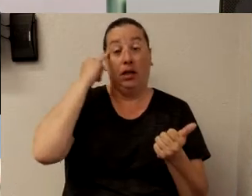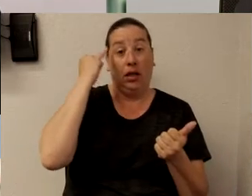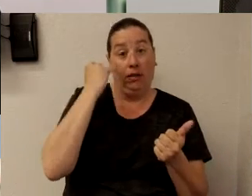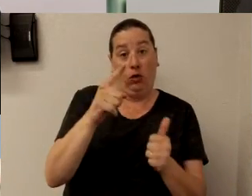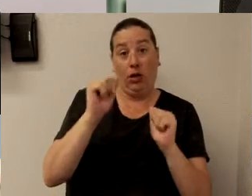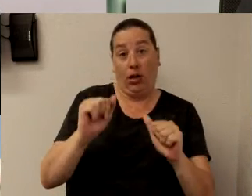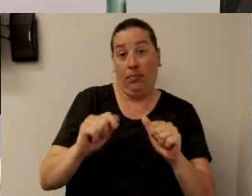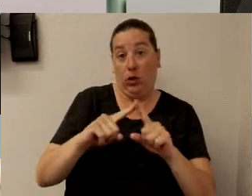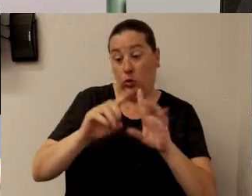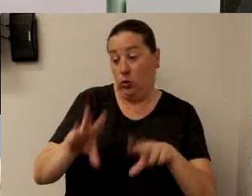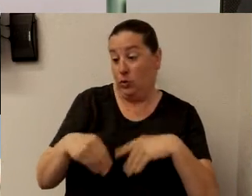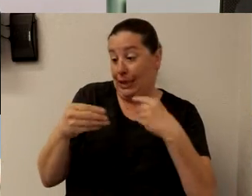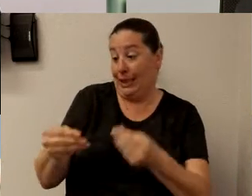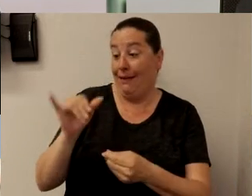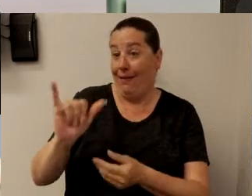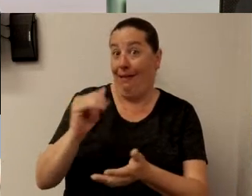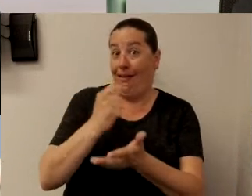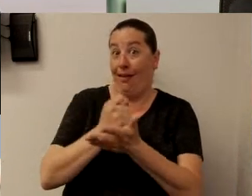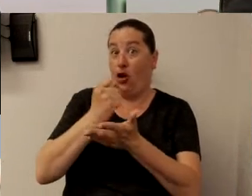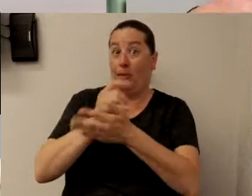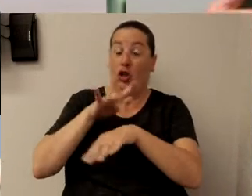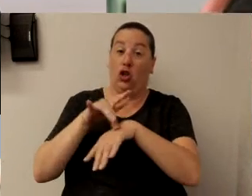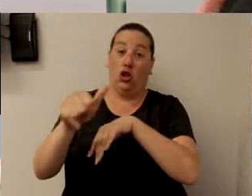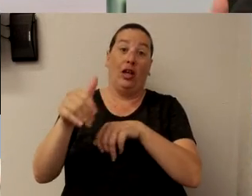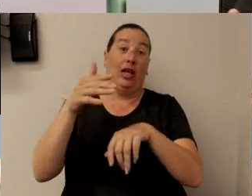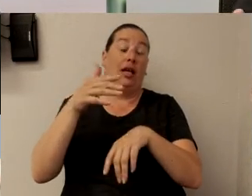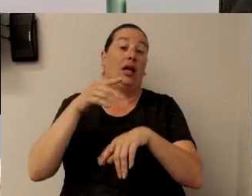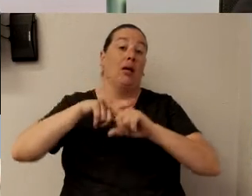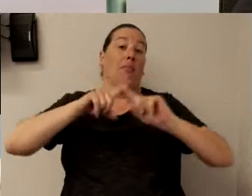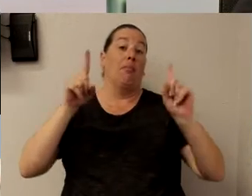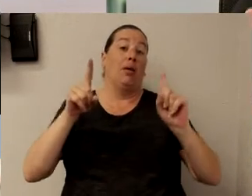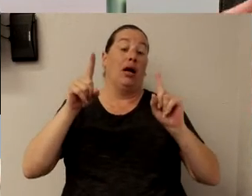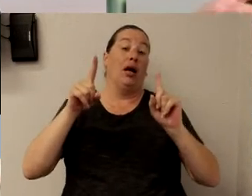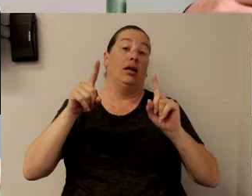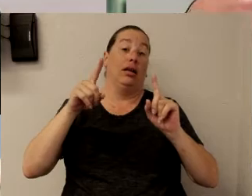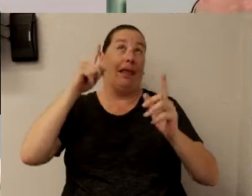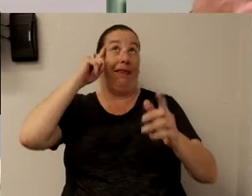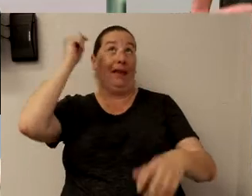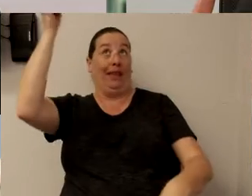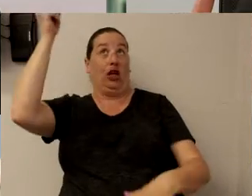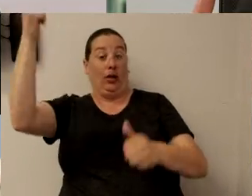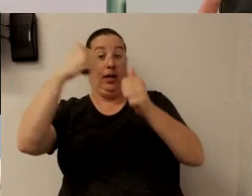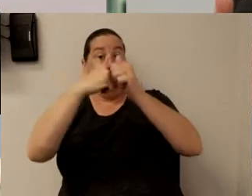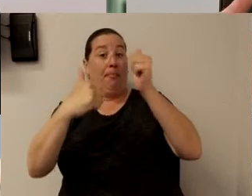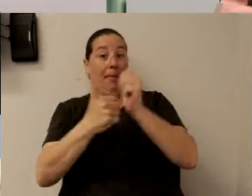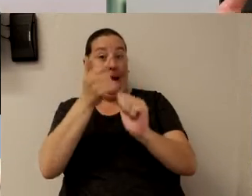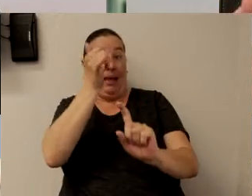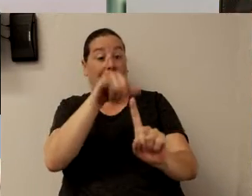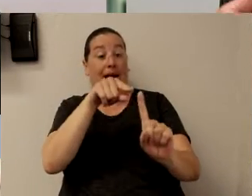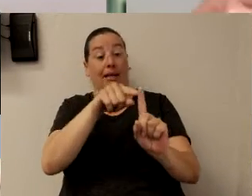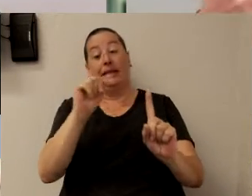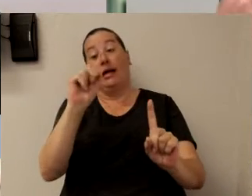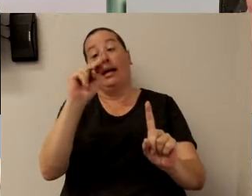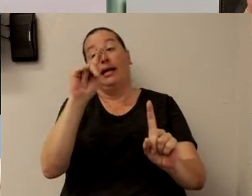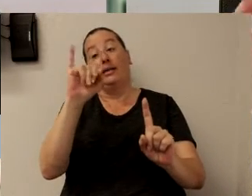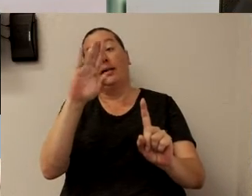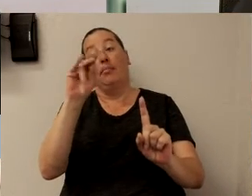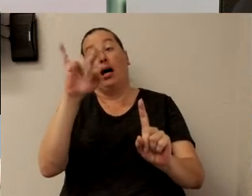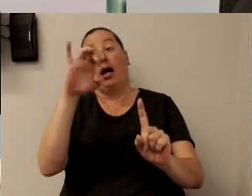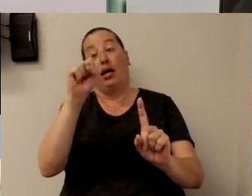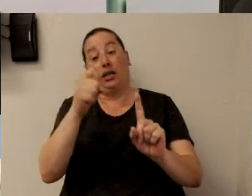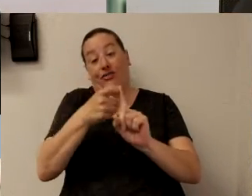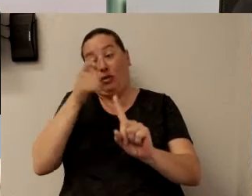therapy early on. But obviously the theory behind it is the antibodies in that plasma then